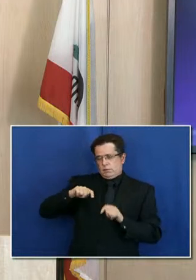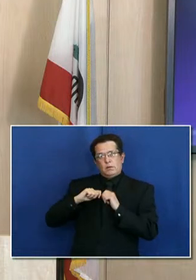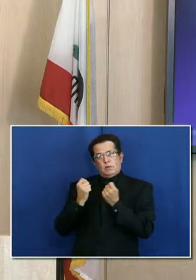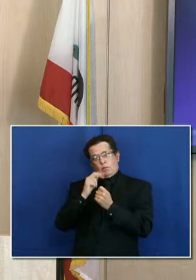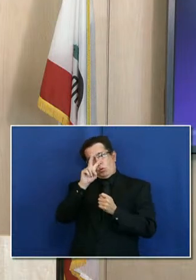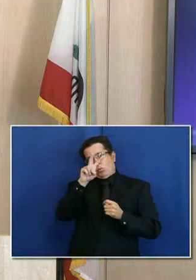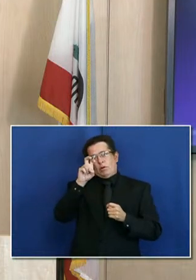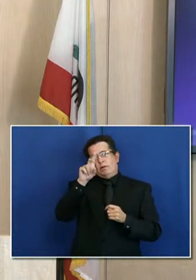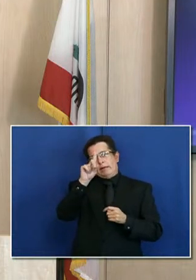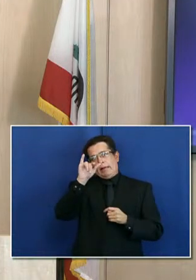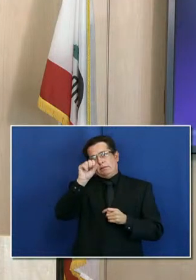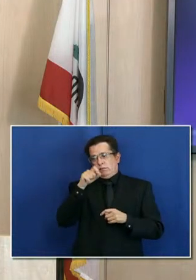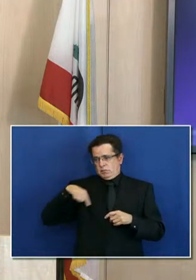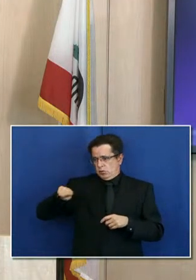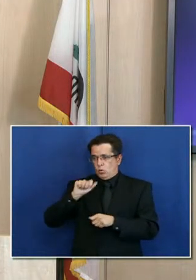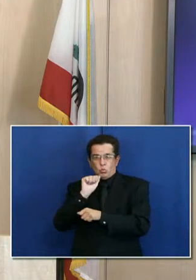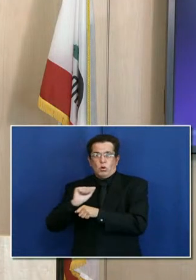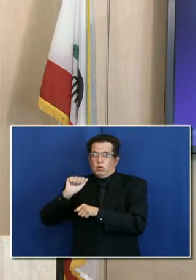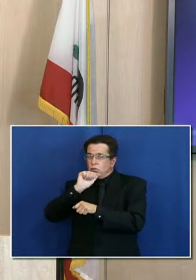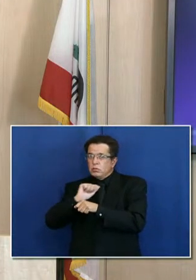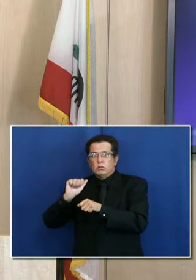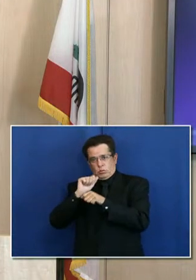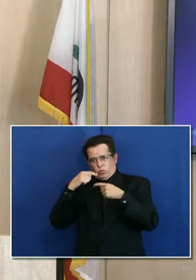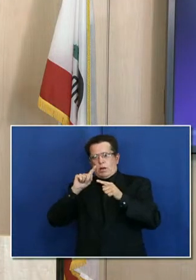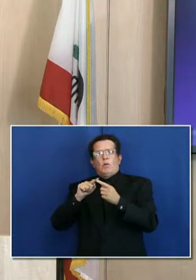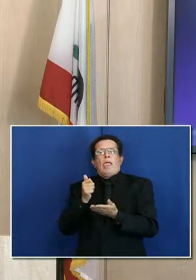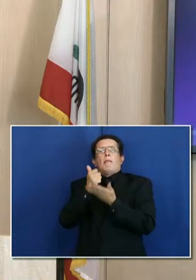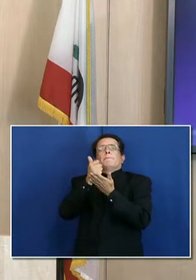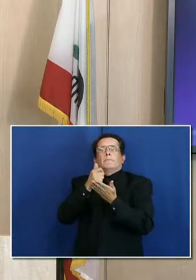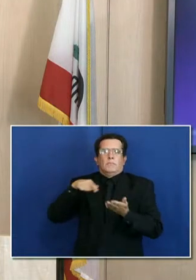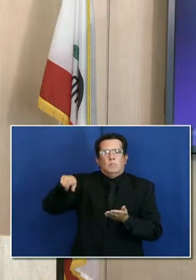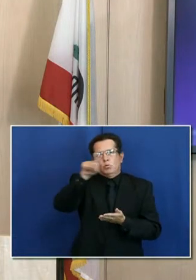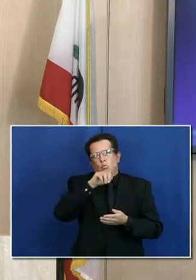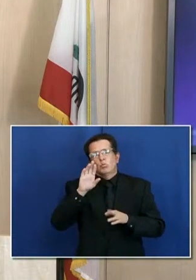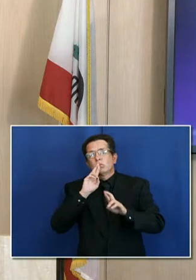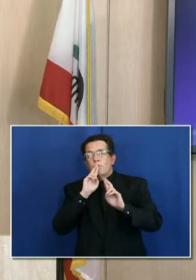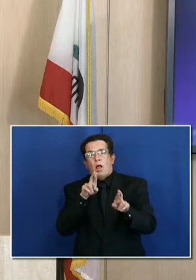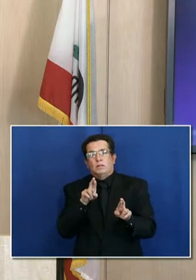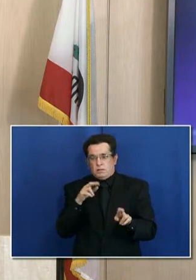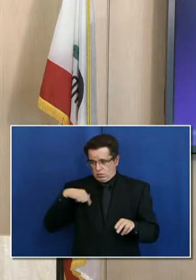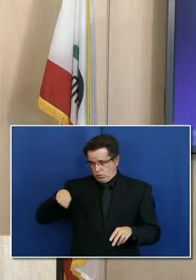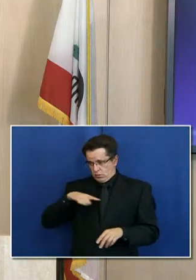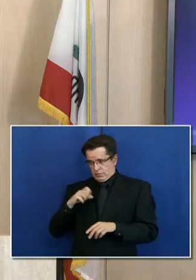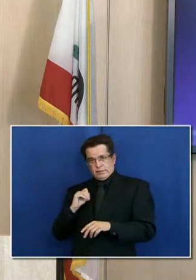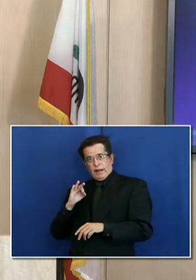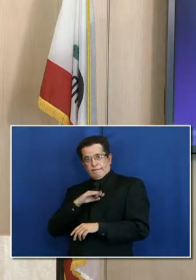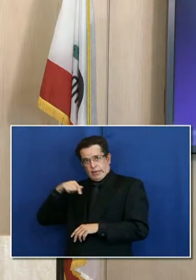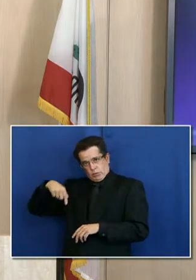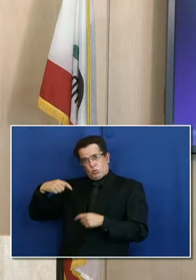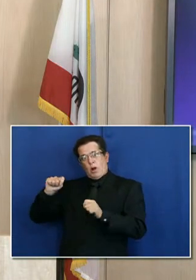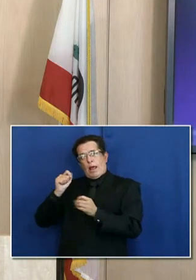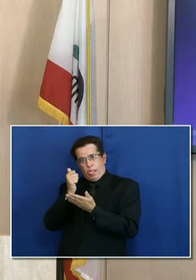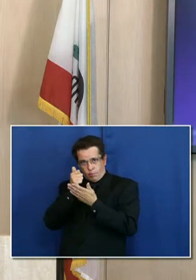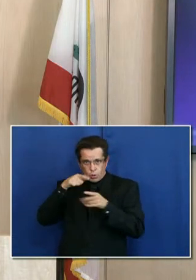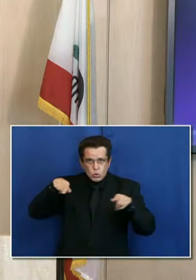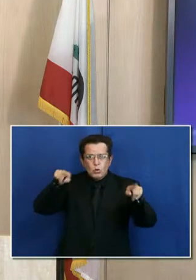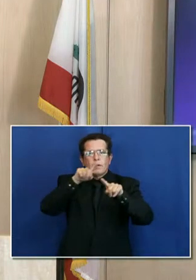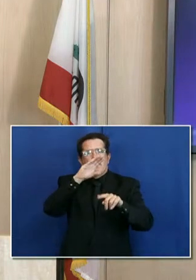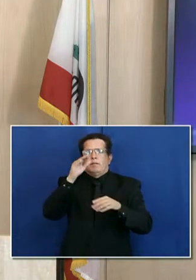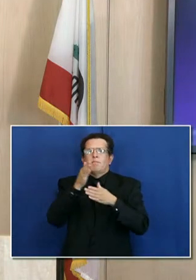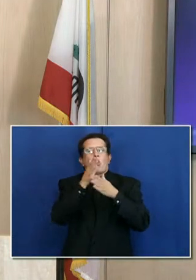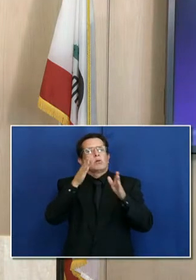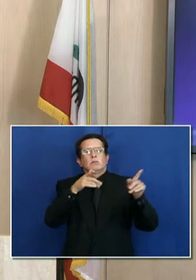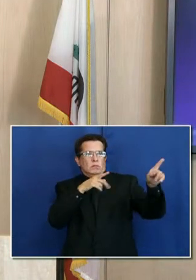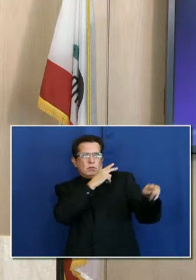week, have been working tirelessly to try and guide the county's response. Not just our internal staff here at the county, but all of our partners, those